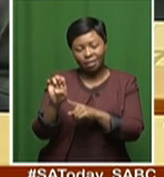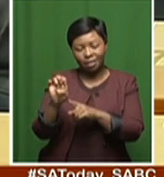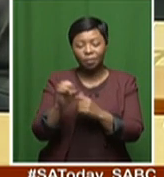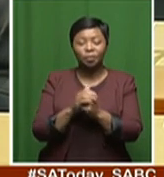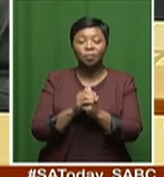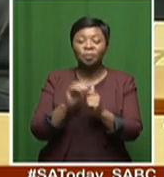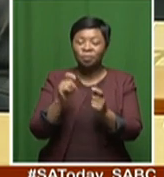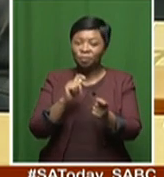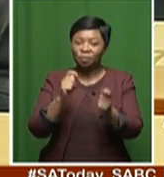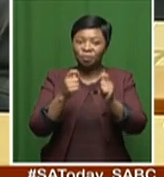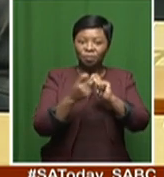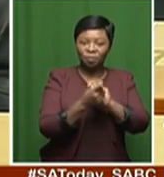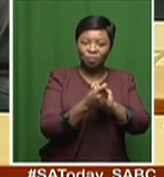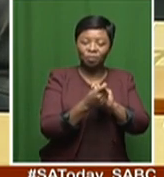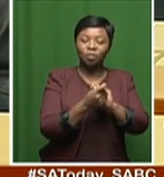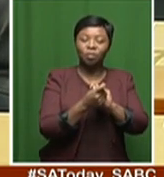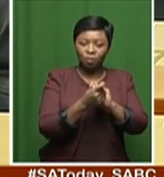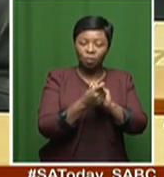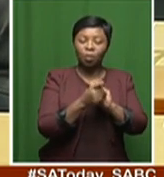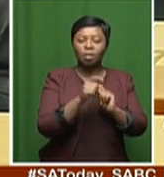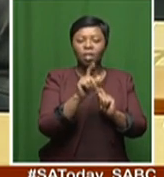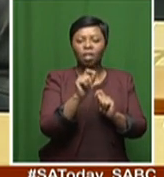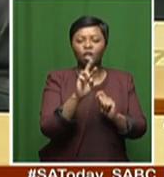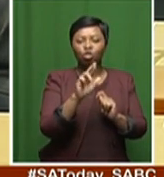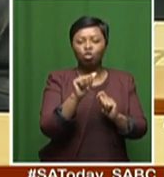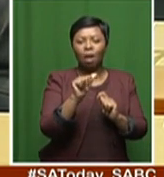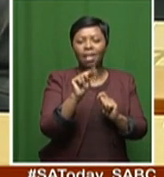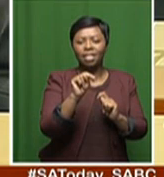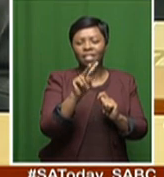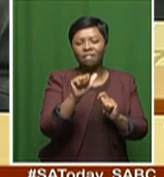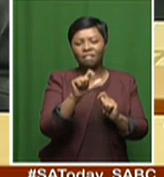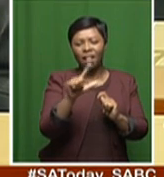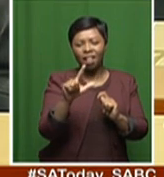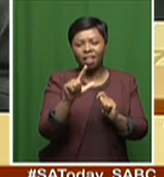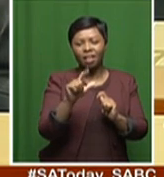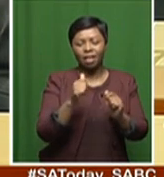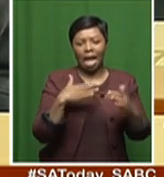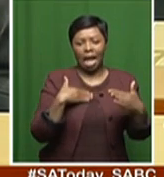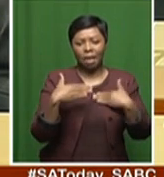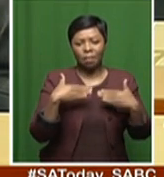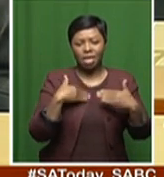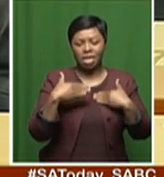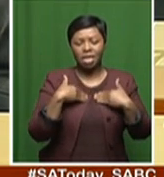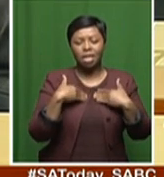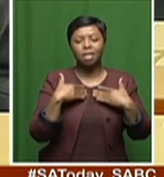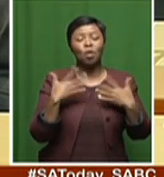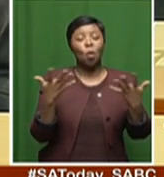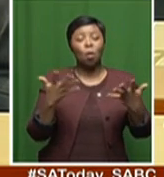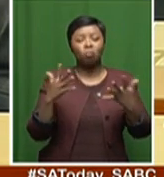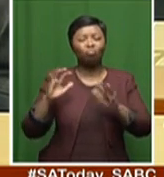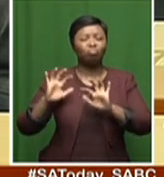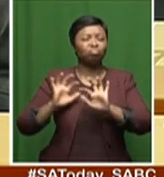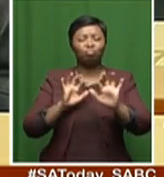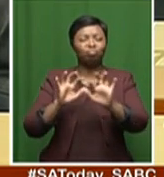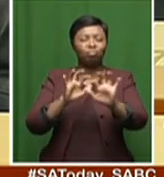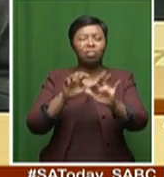Transvaal Provincial Administration to deal with the rent boycott in Soweto, but also